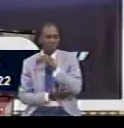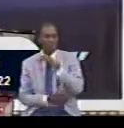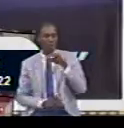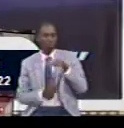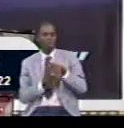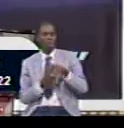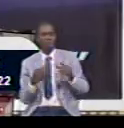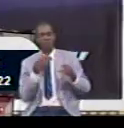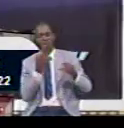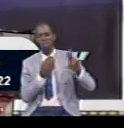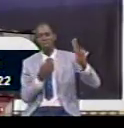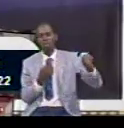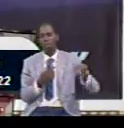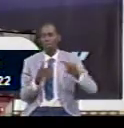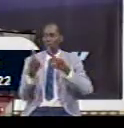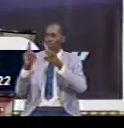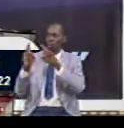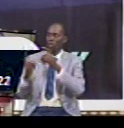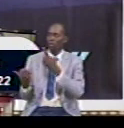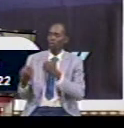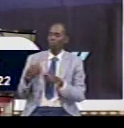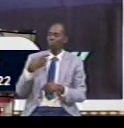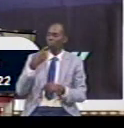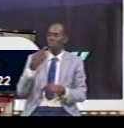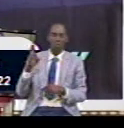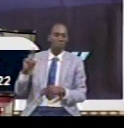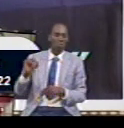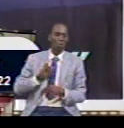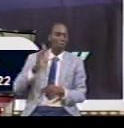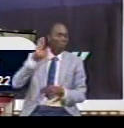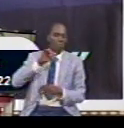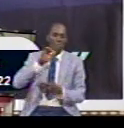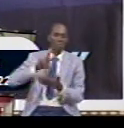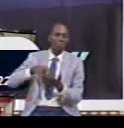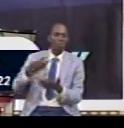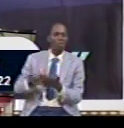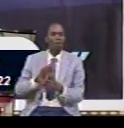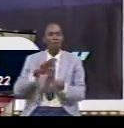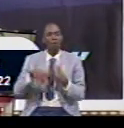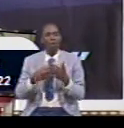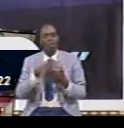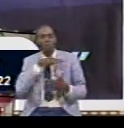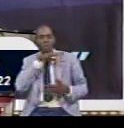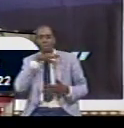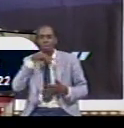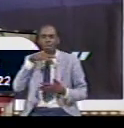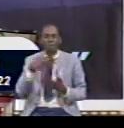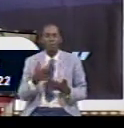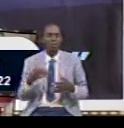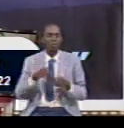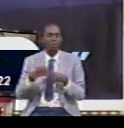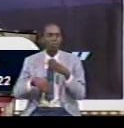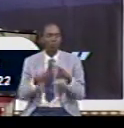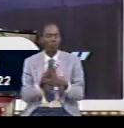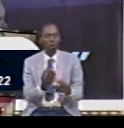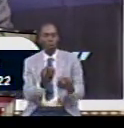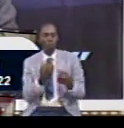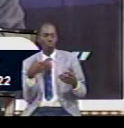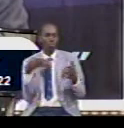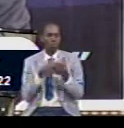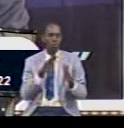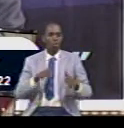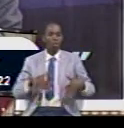no. Trials come and say, I'm not going to fall. And all those defiling things in the world, they come against your life. You